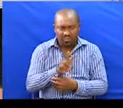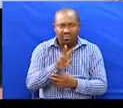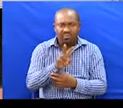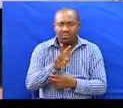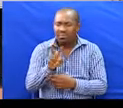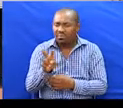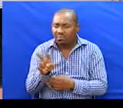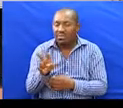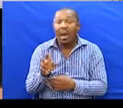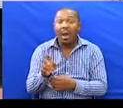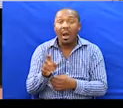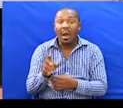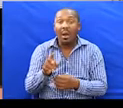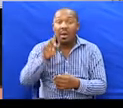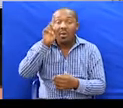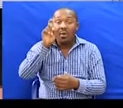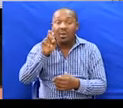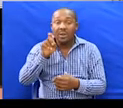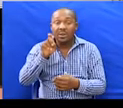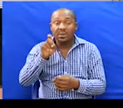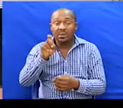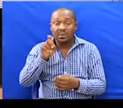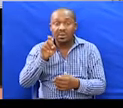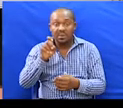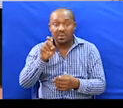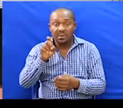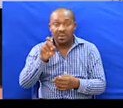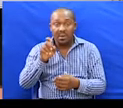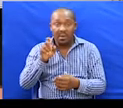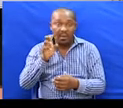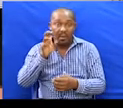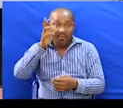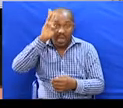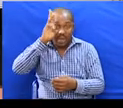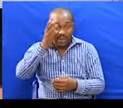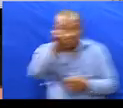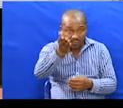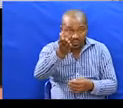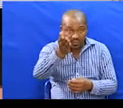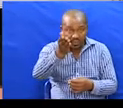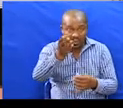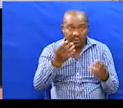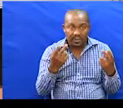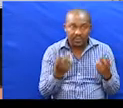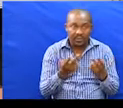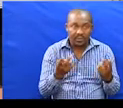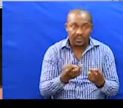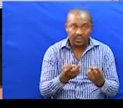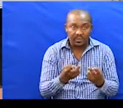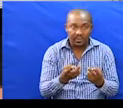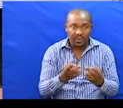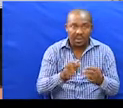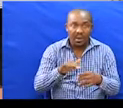what characters you resemble with your parents and what characters you resemble, you